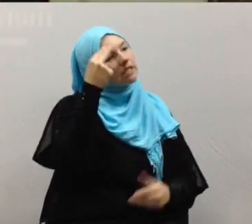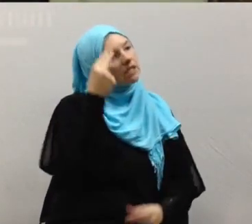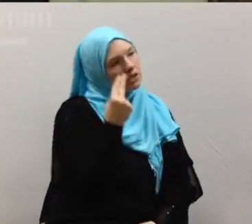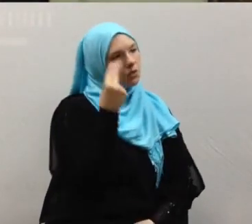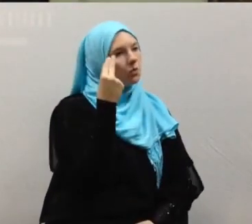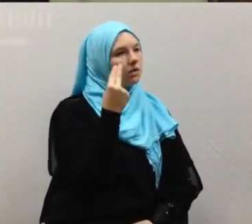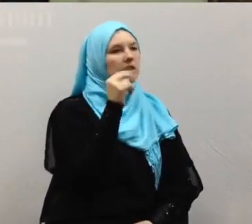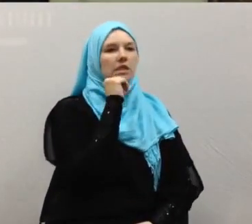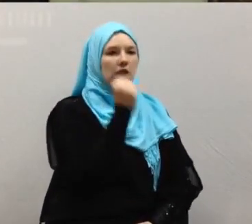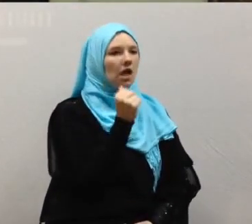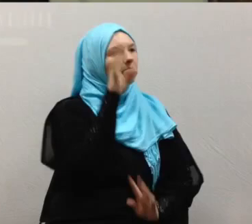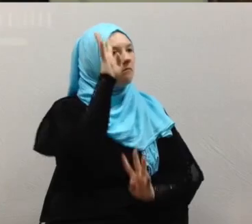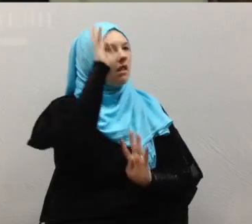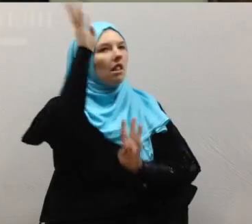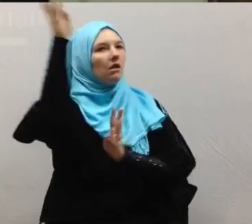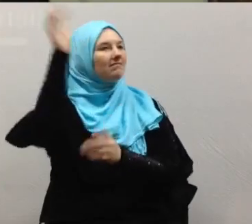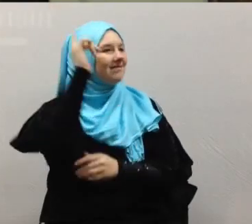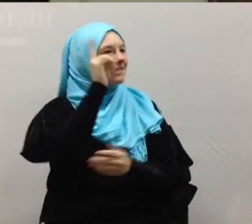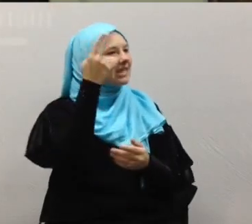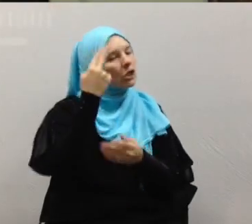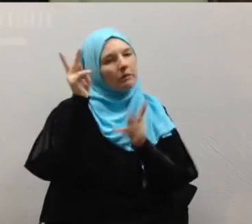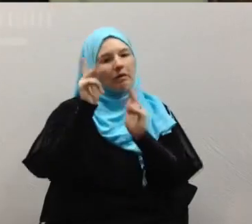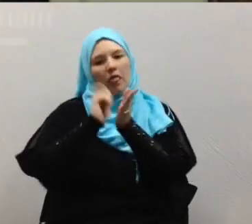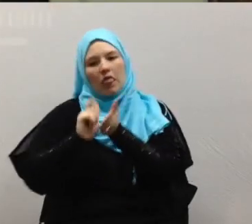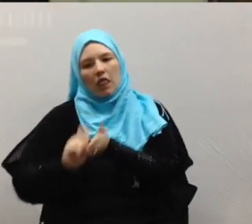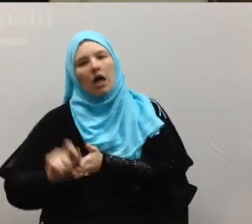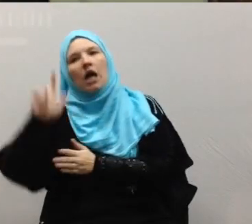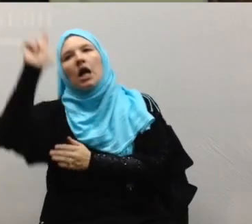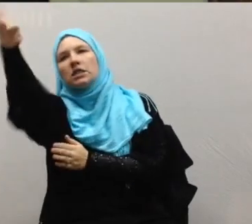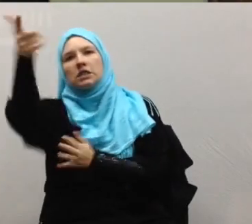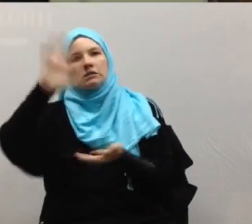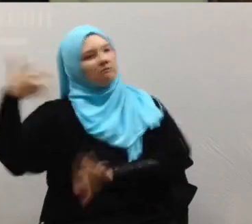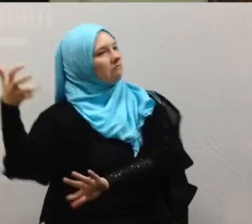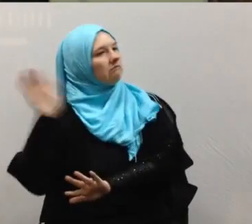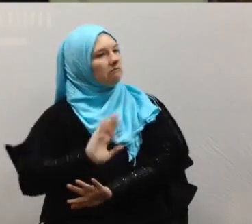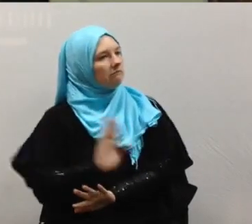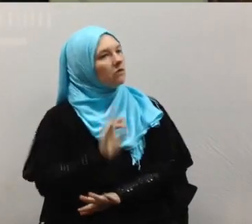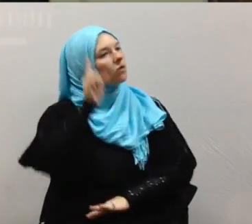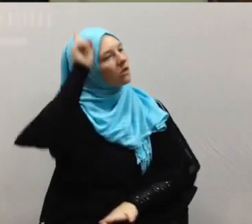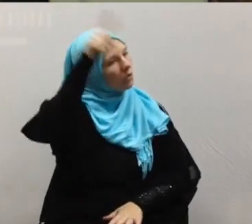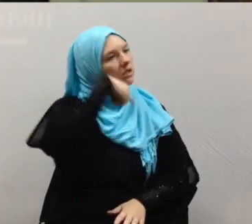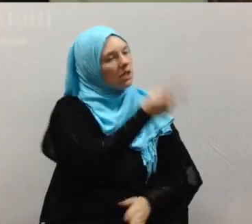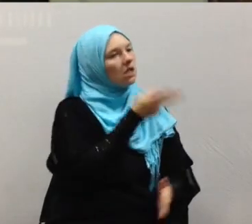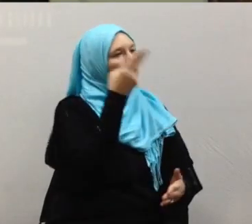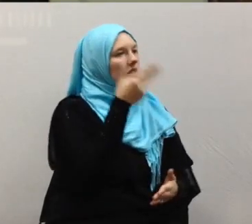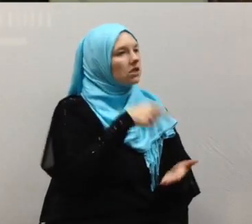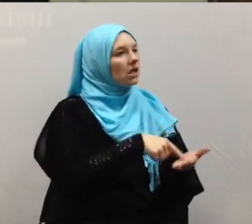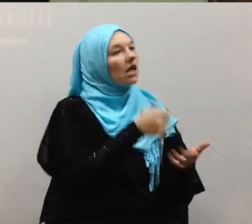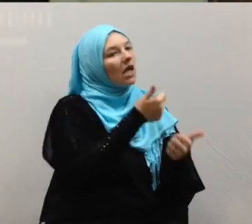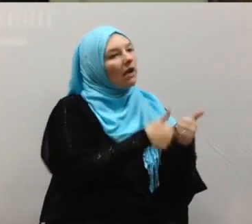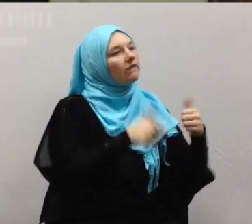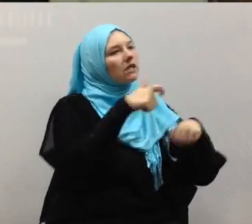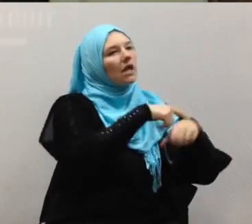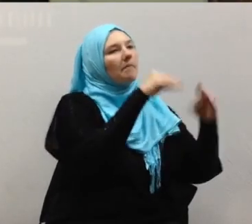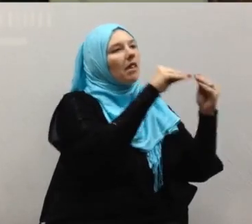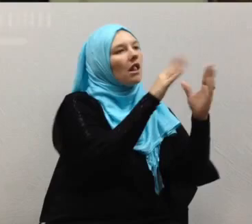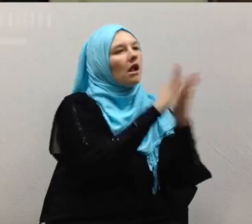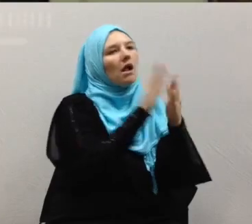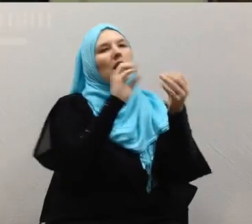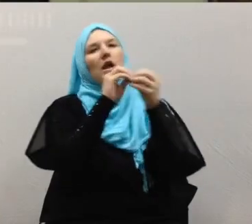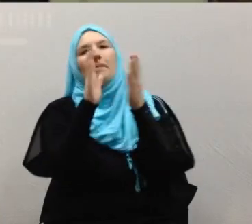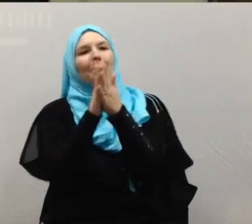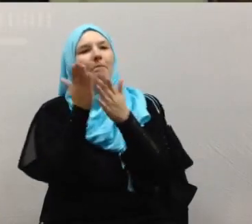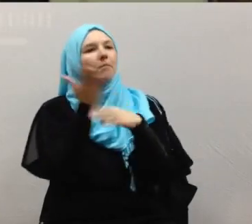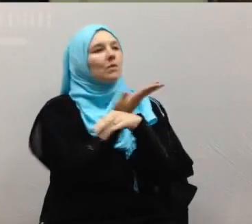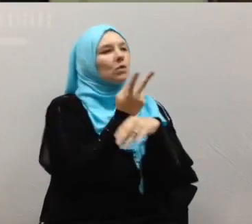who write it later on. Because after every confrontation between any two fighting people, there is